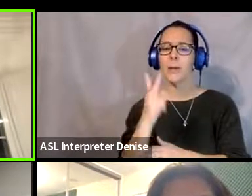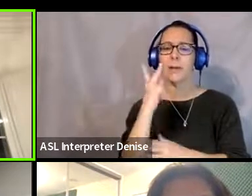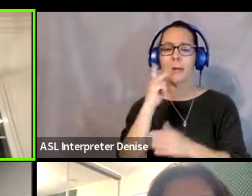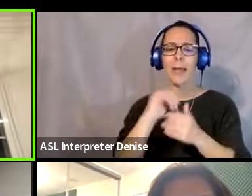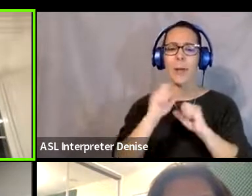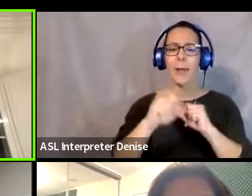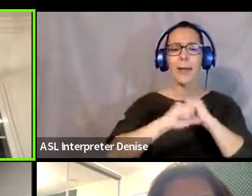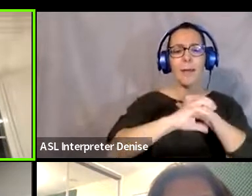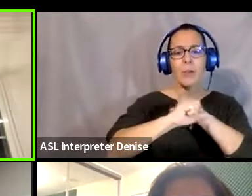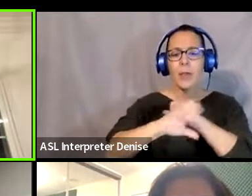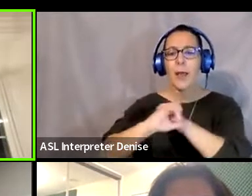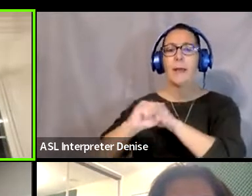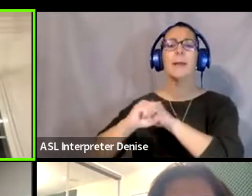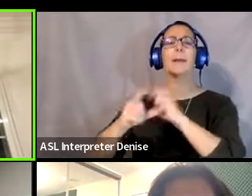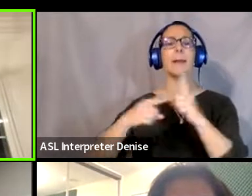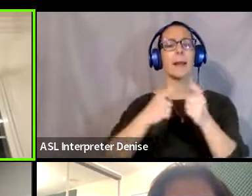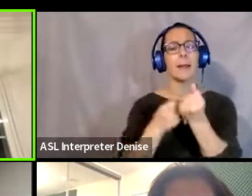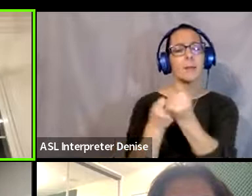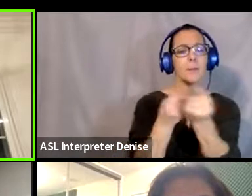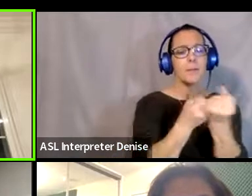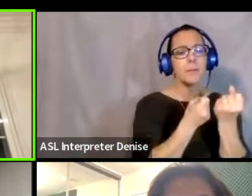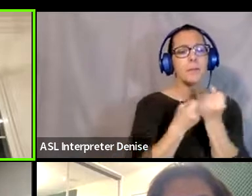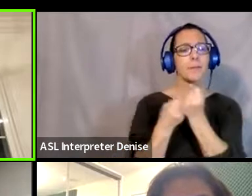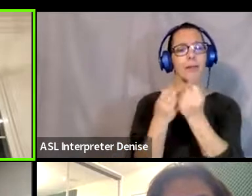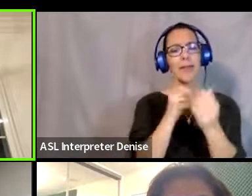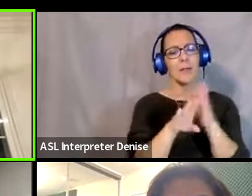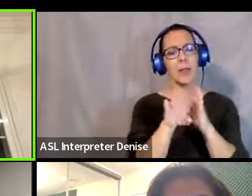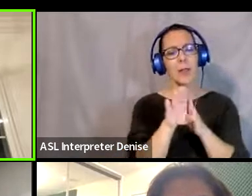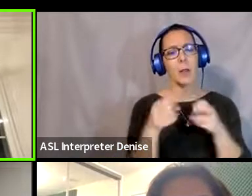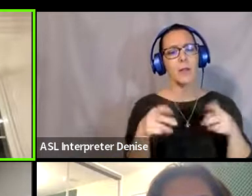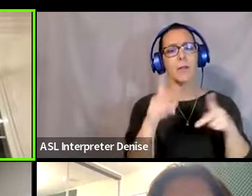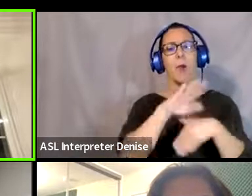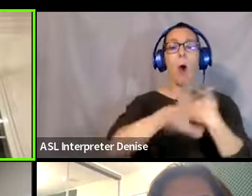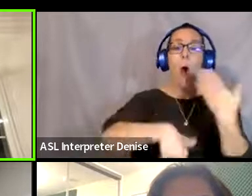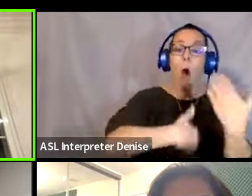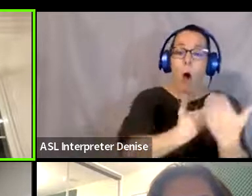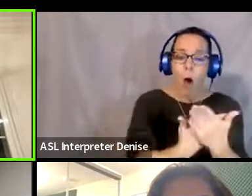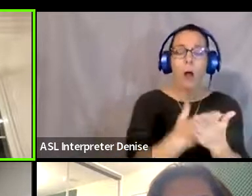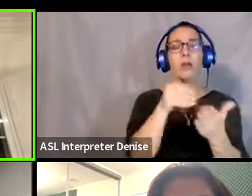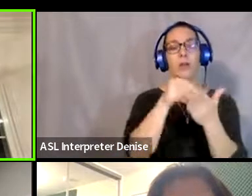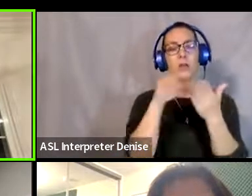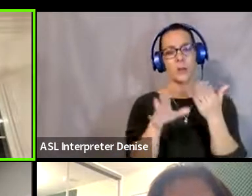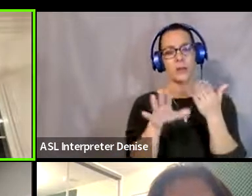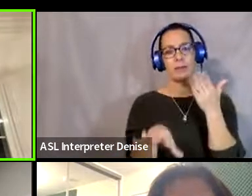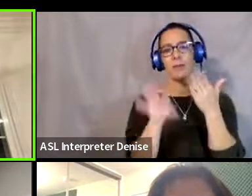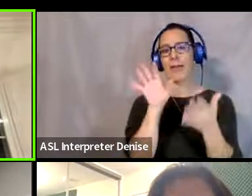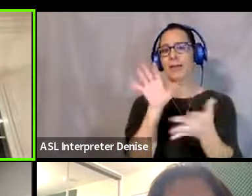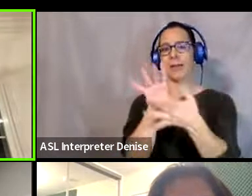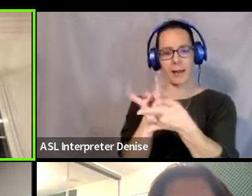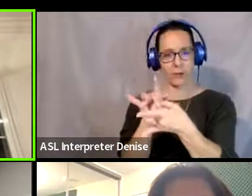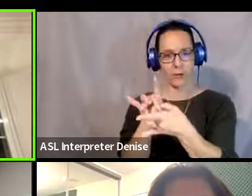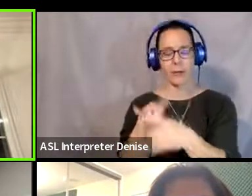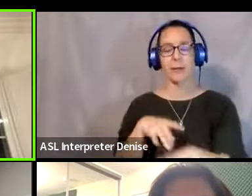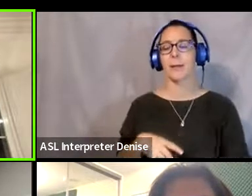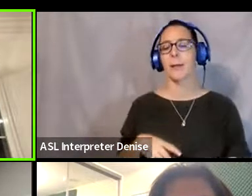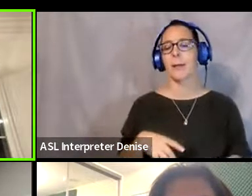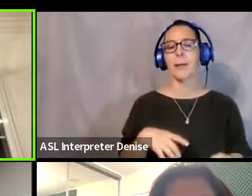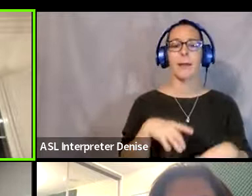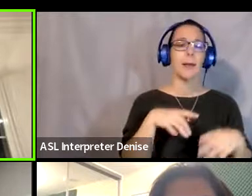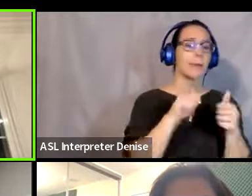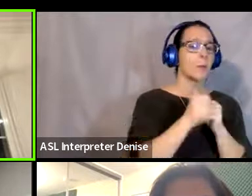and continue to develop opportunities for all students to be connected, whether it's sports, whether it's